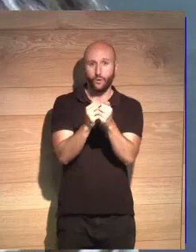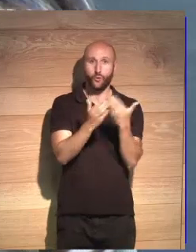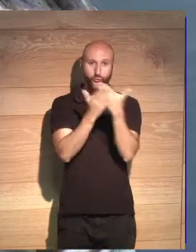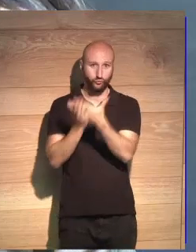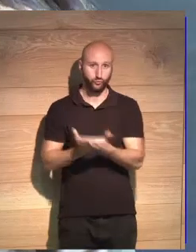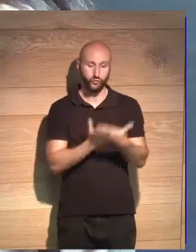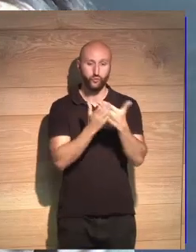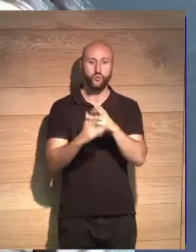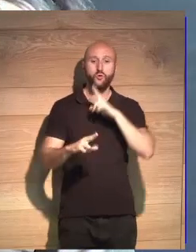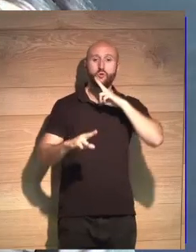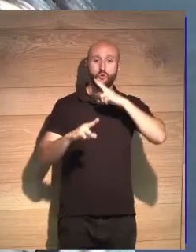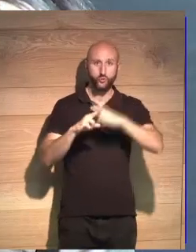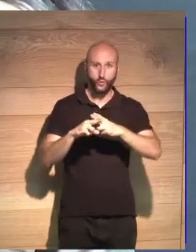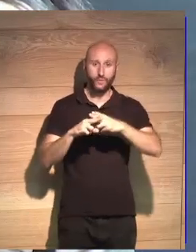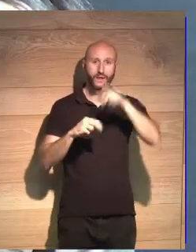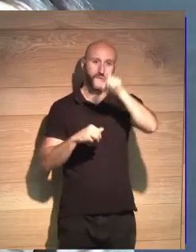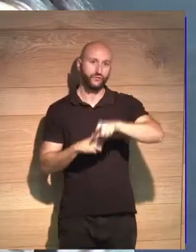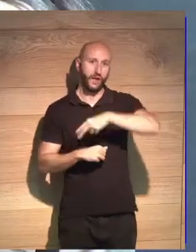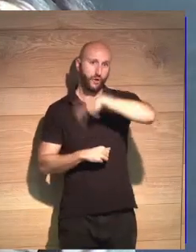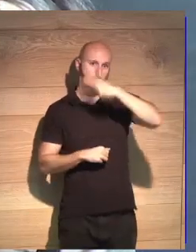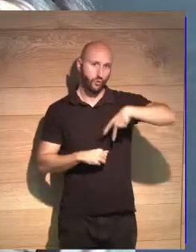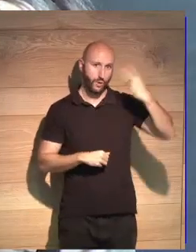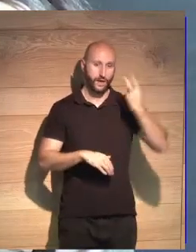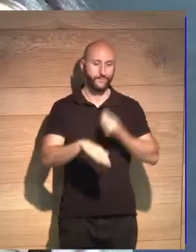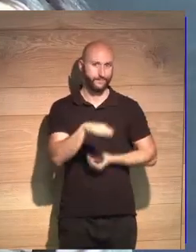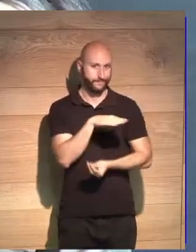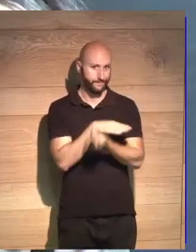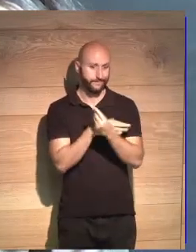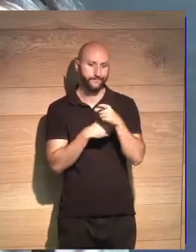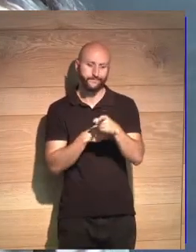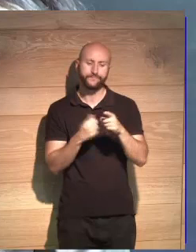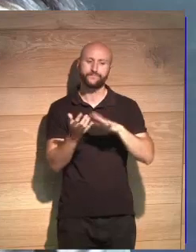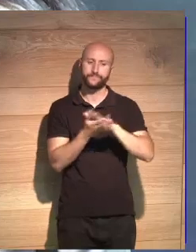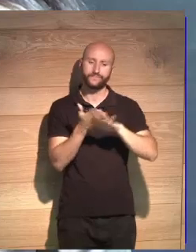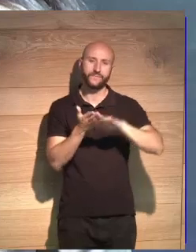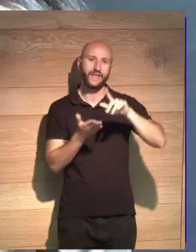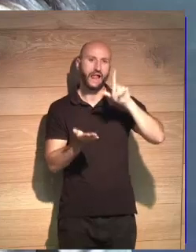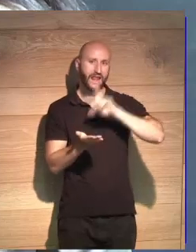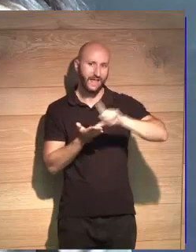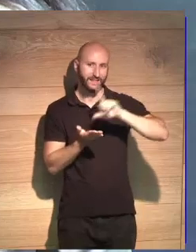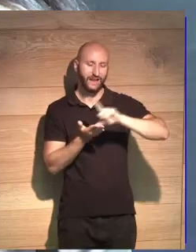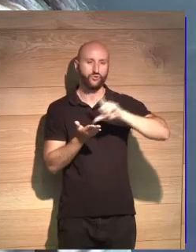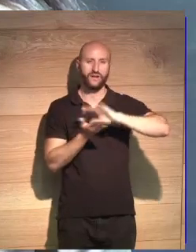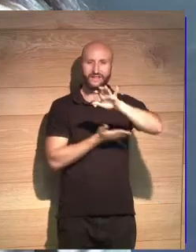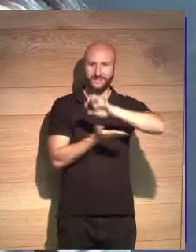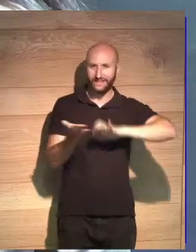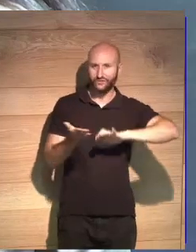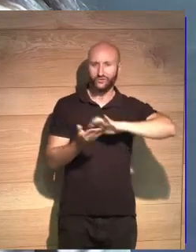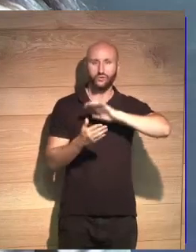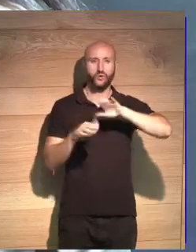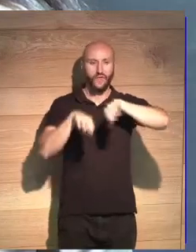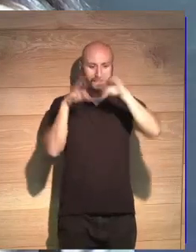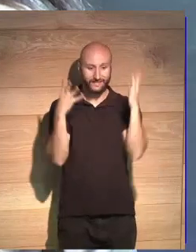Game Studies, which is the name of the journal by Ben Arsen, this Norwegian person who started talking